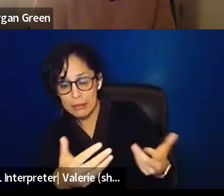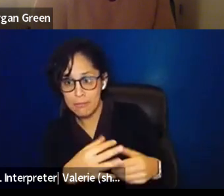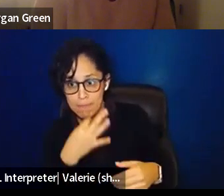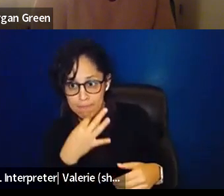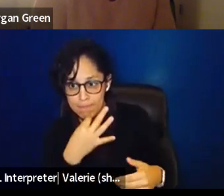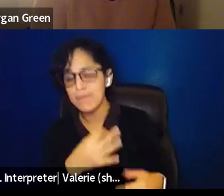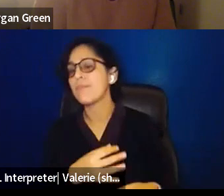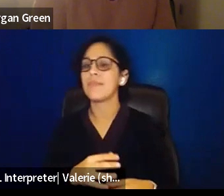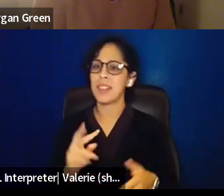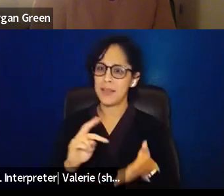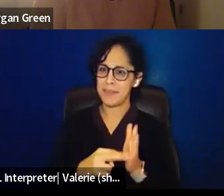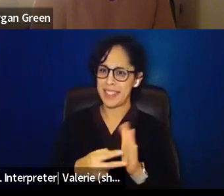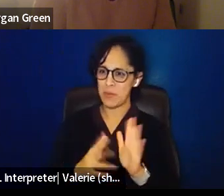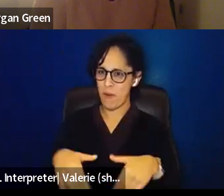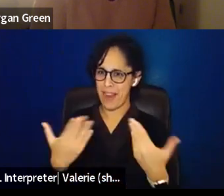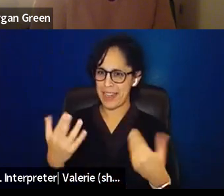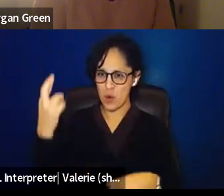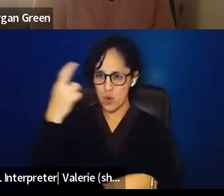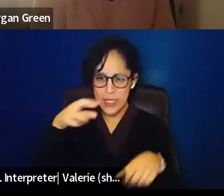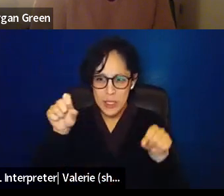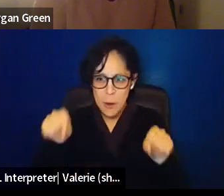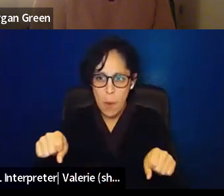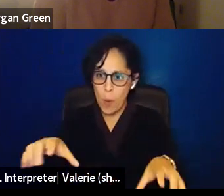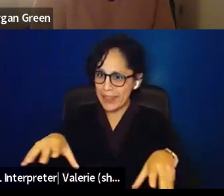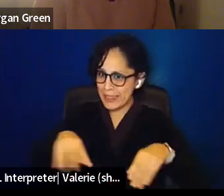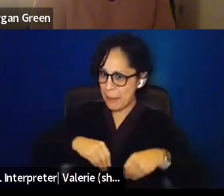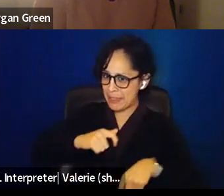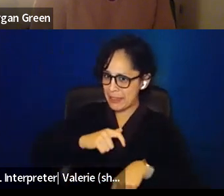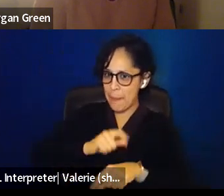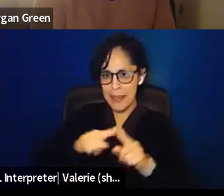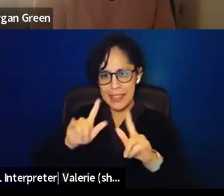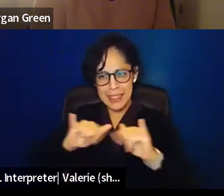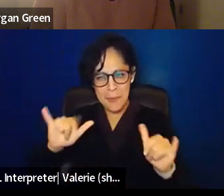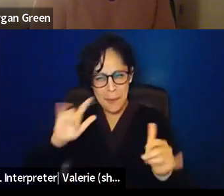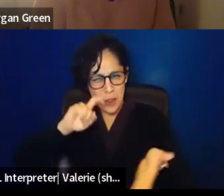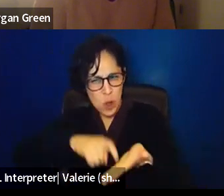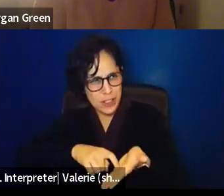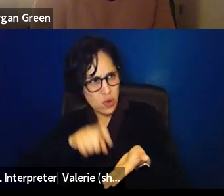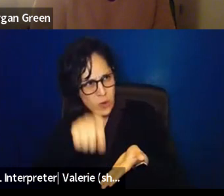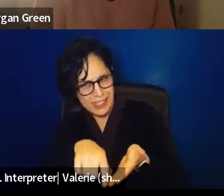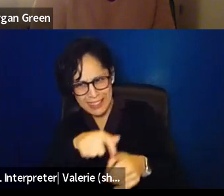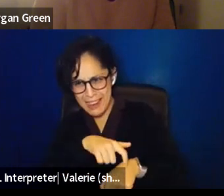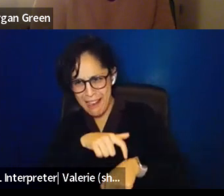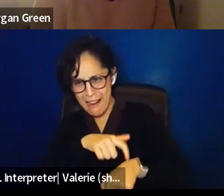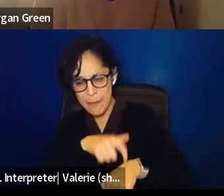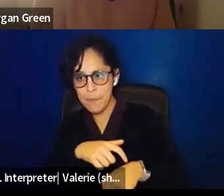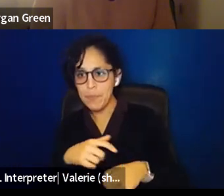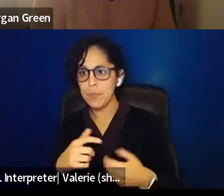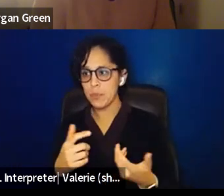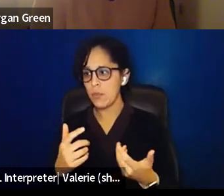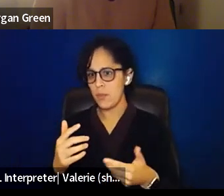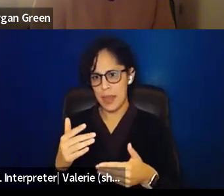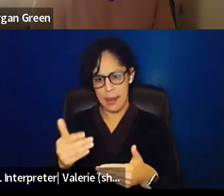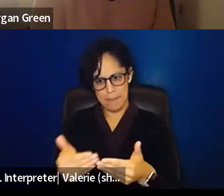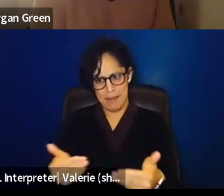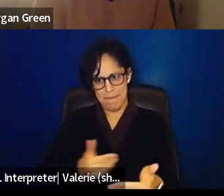like being reasonable with that, but acknowledging. And I think early on, like we fought to try to